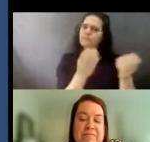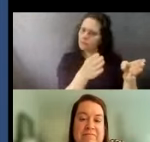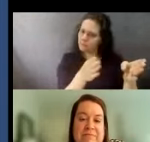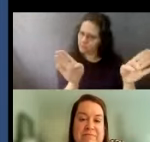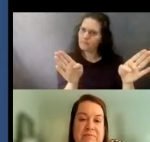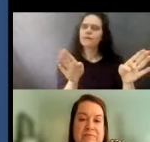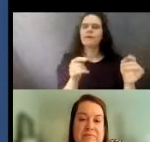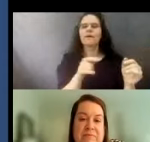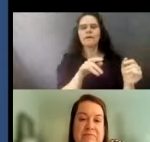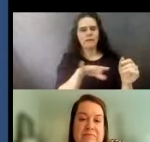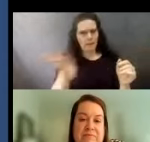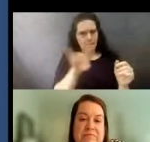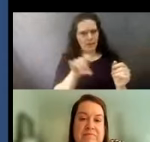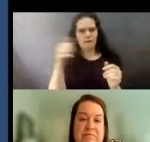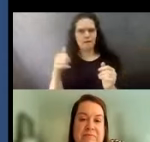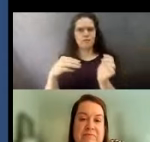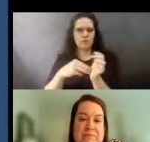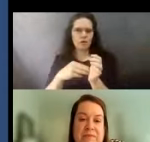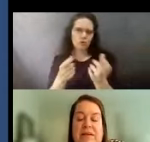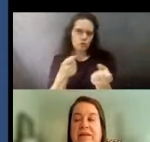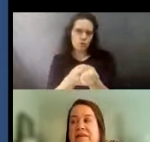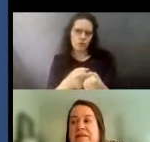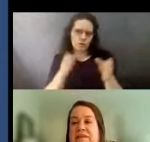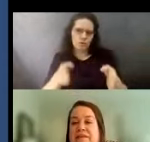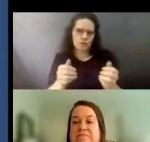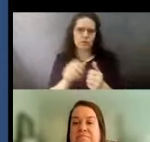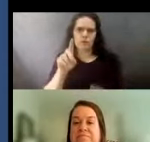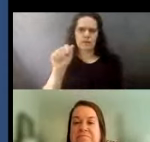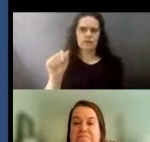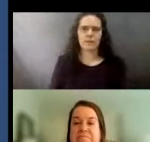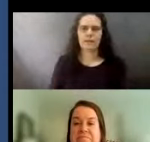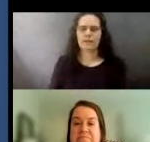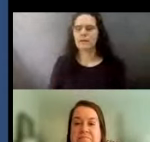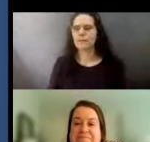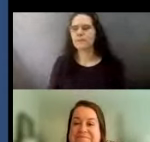support employees with disabilities. And this is Rachel, just